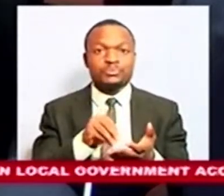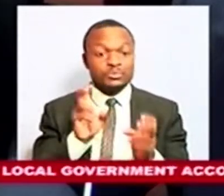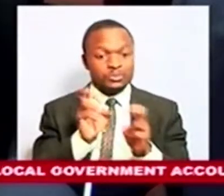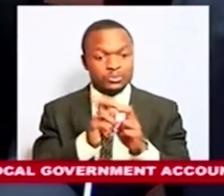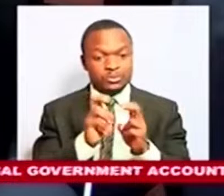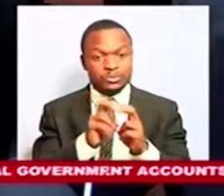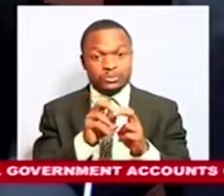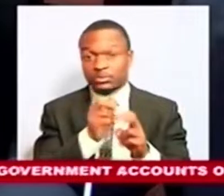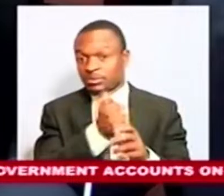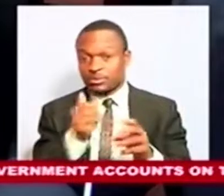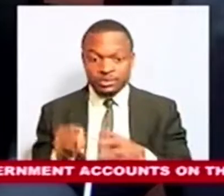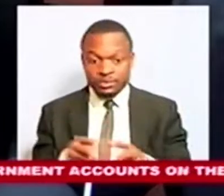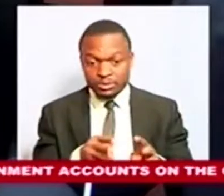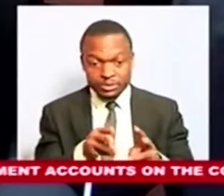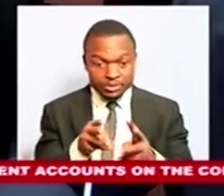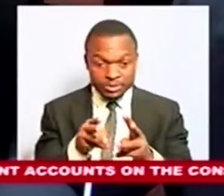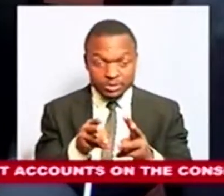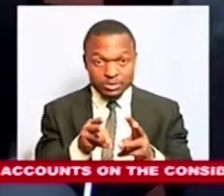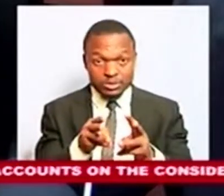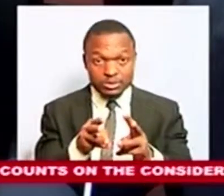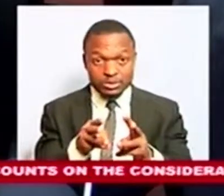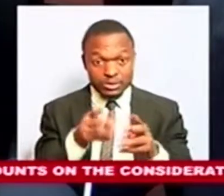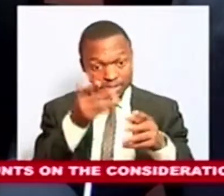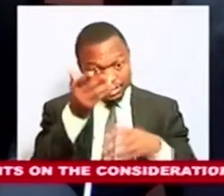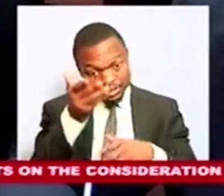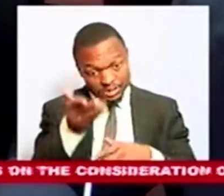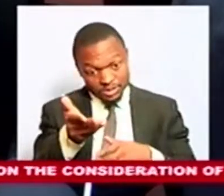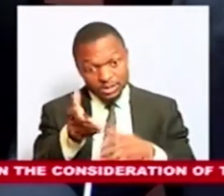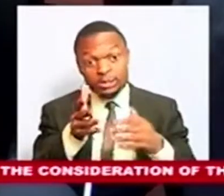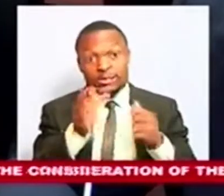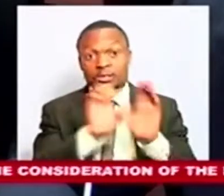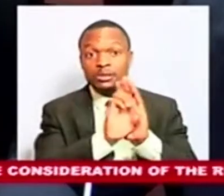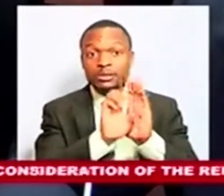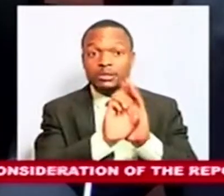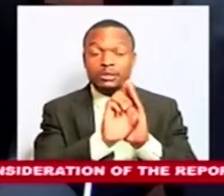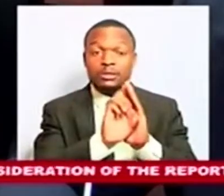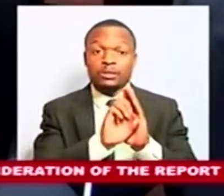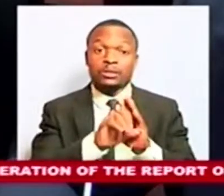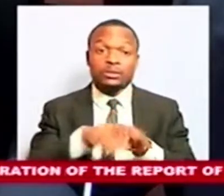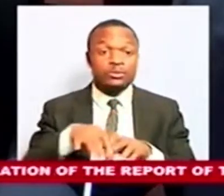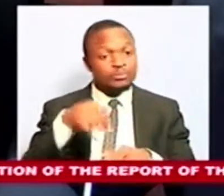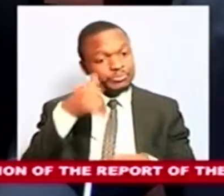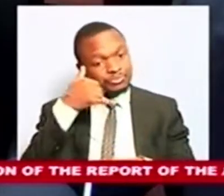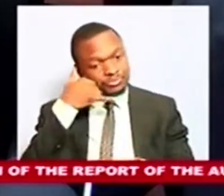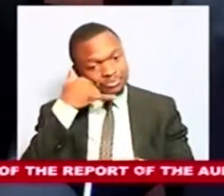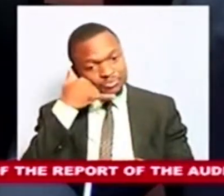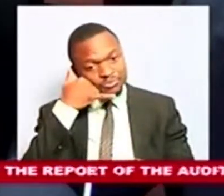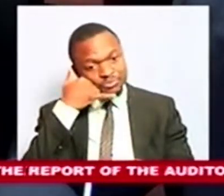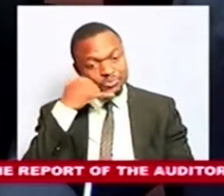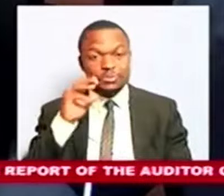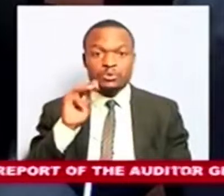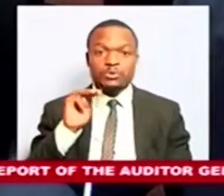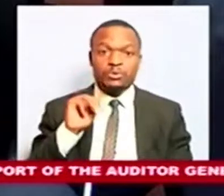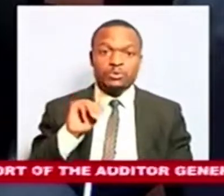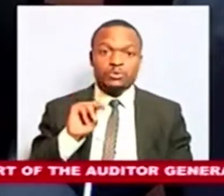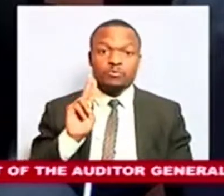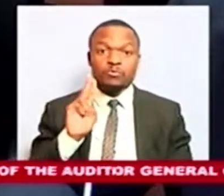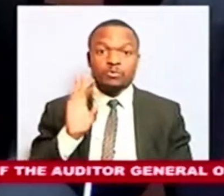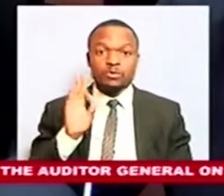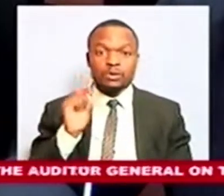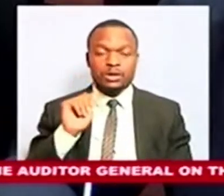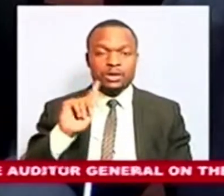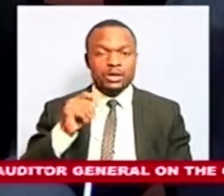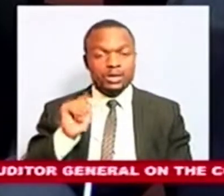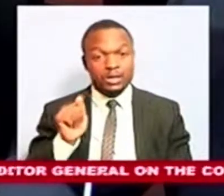much available. For example, you could have contacted the Fungala Investment,